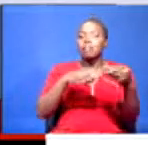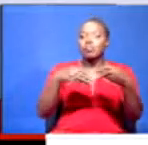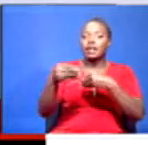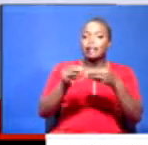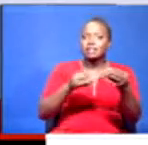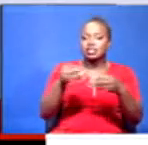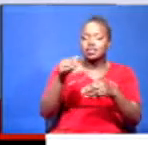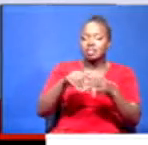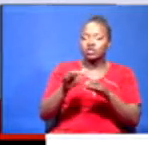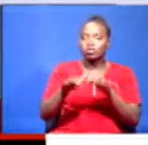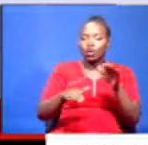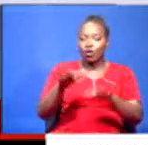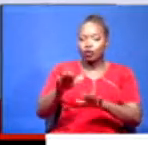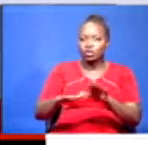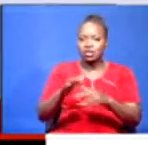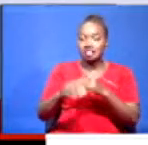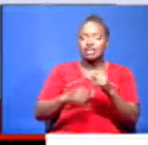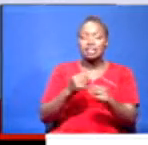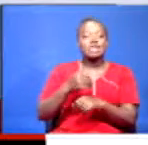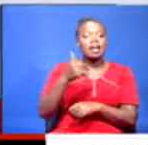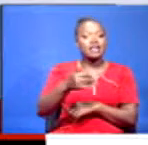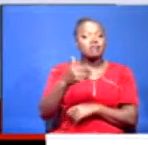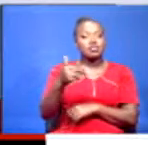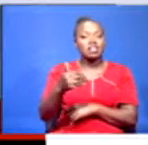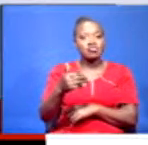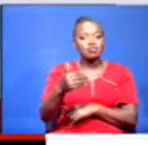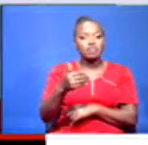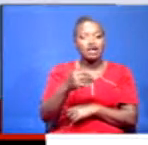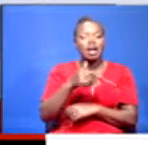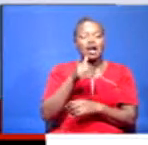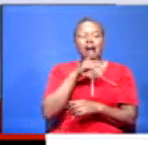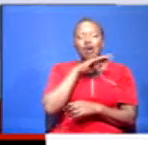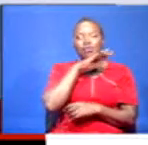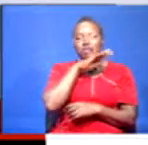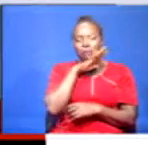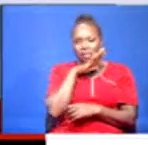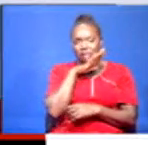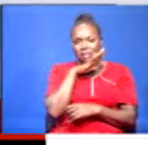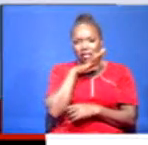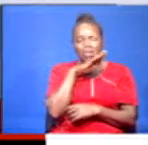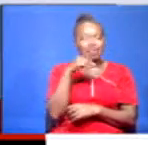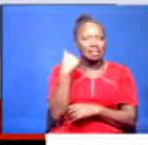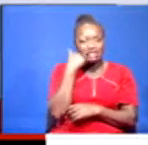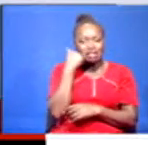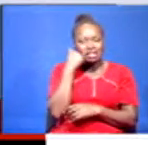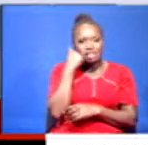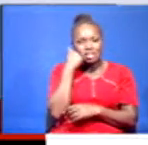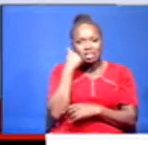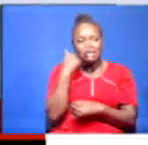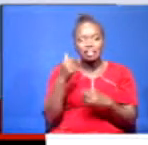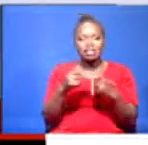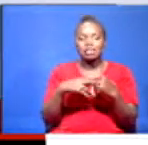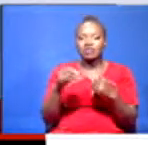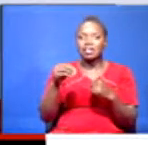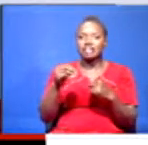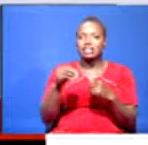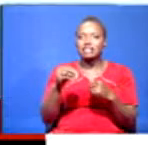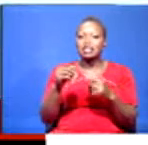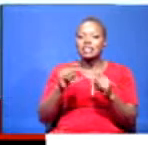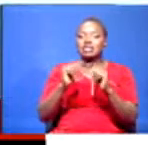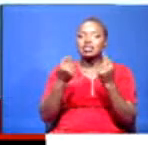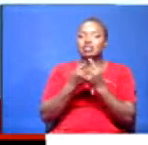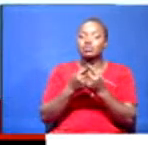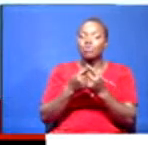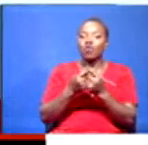oceans each year, sickening and contaminating at least 700 species of marine